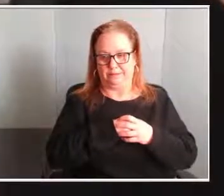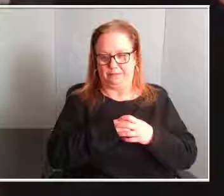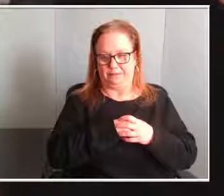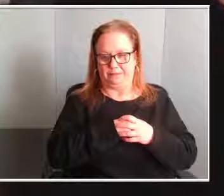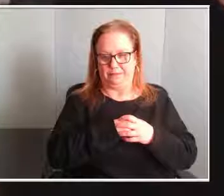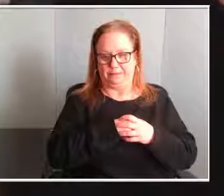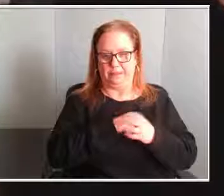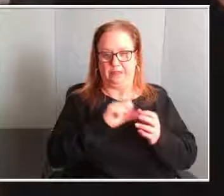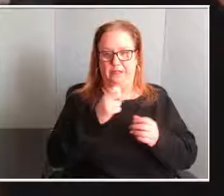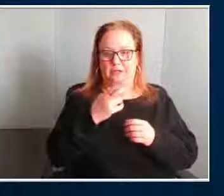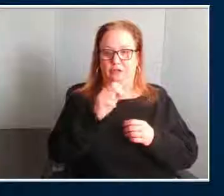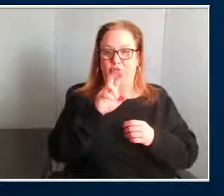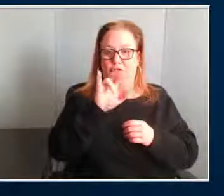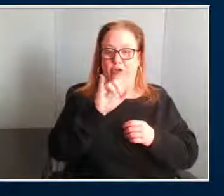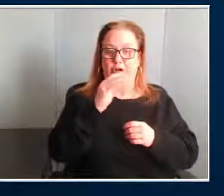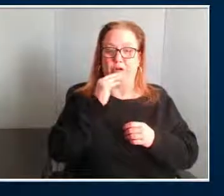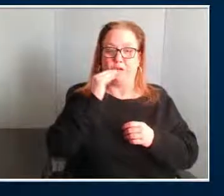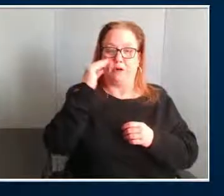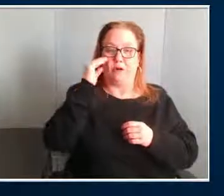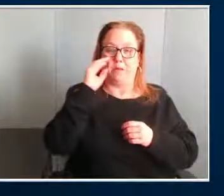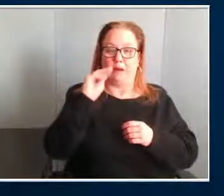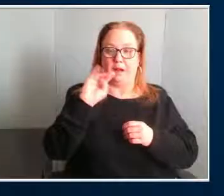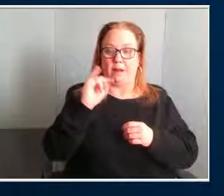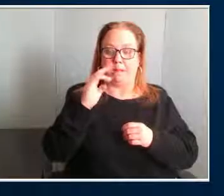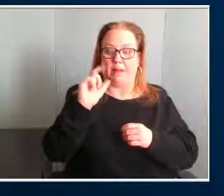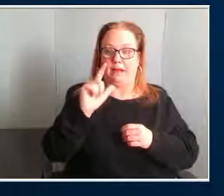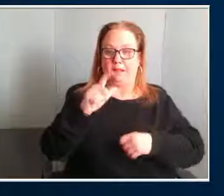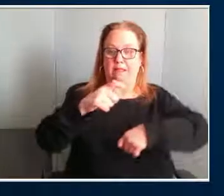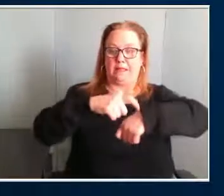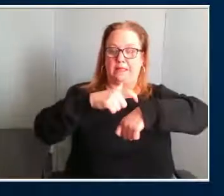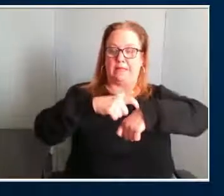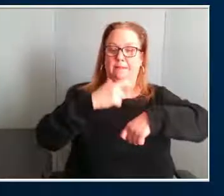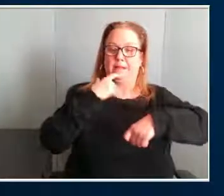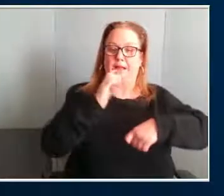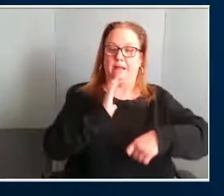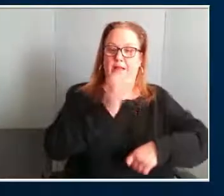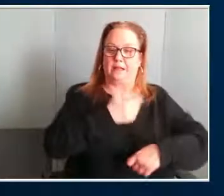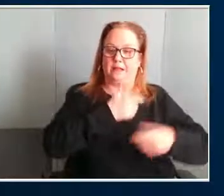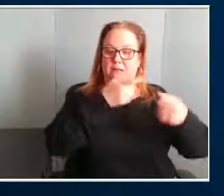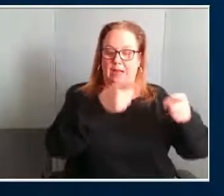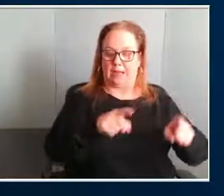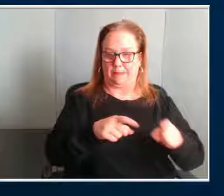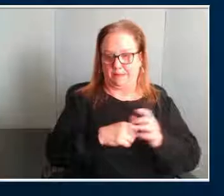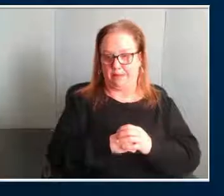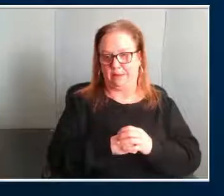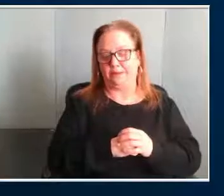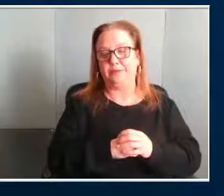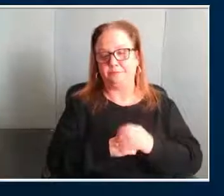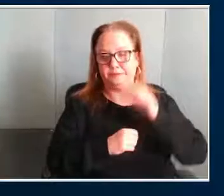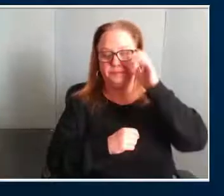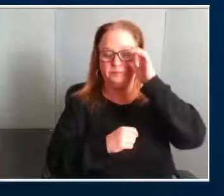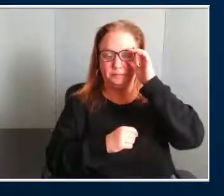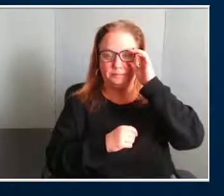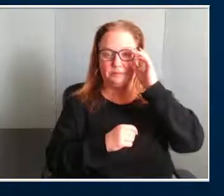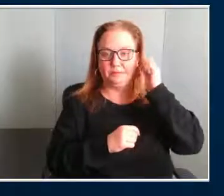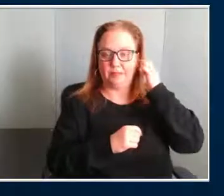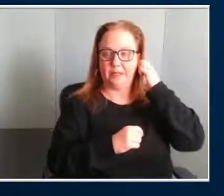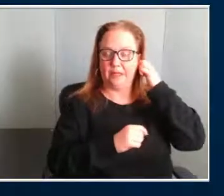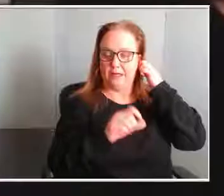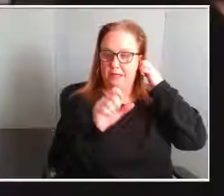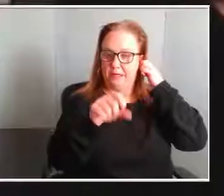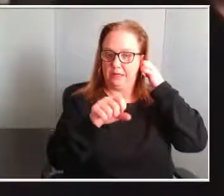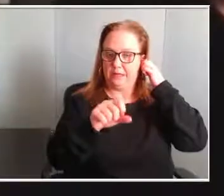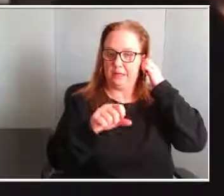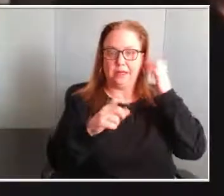Sherry, you were at home with Michael at the time. Tell us what happened at this point. Yeah, so like you said, I was just